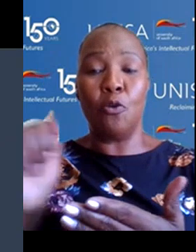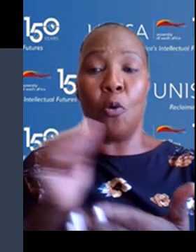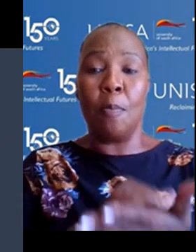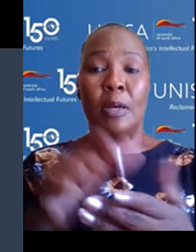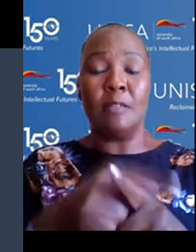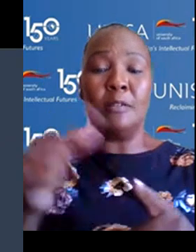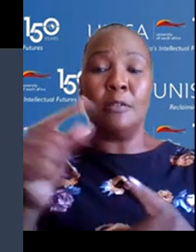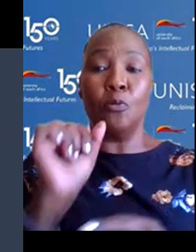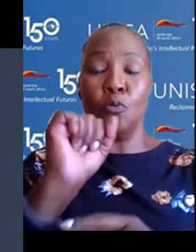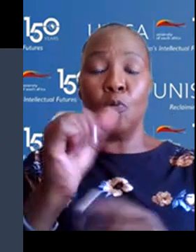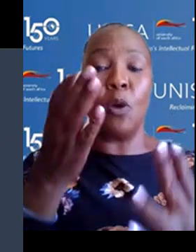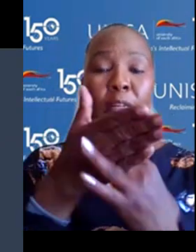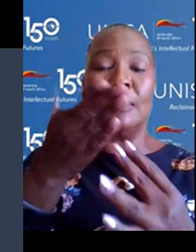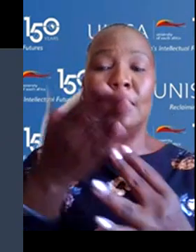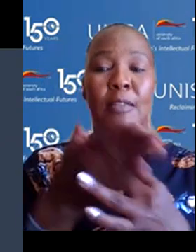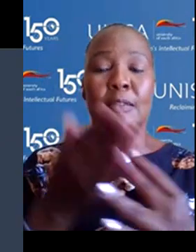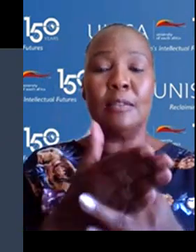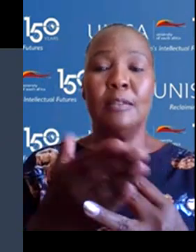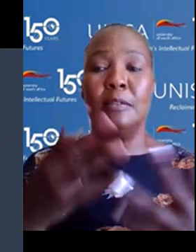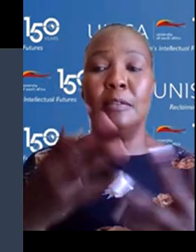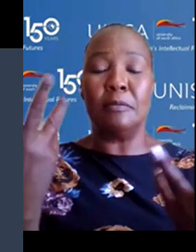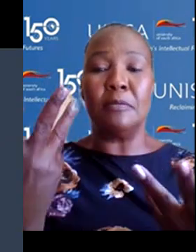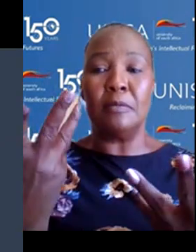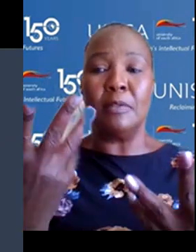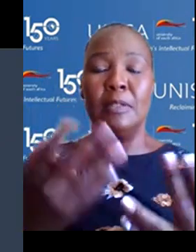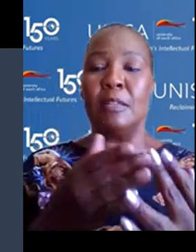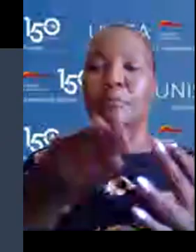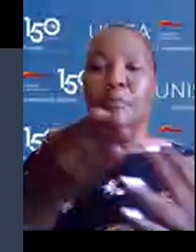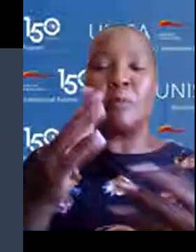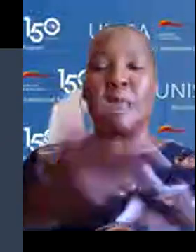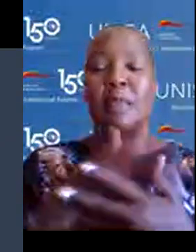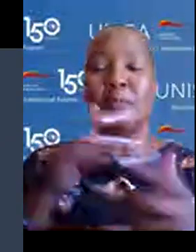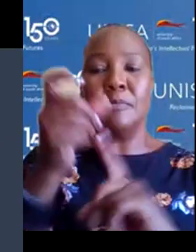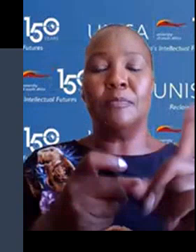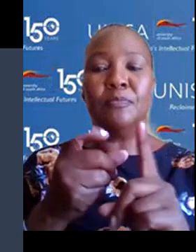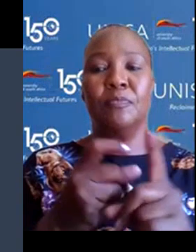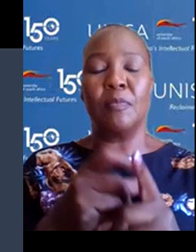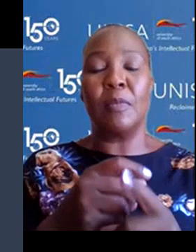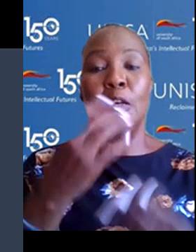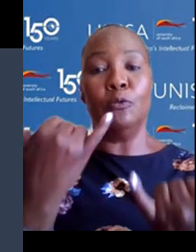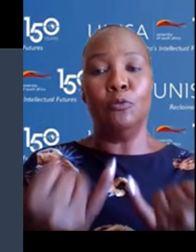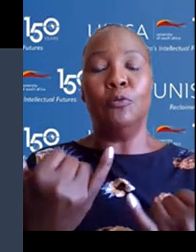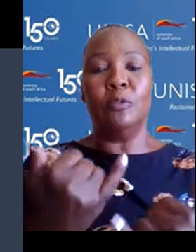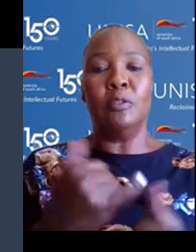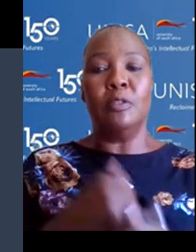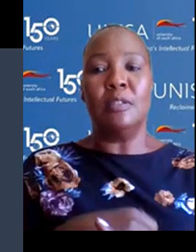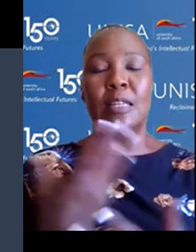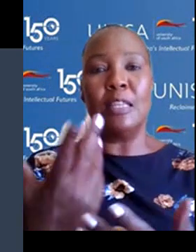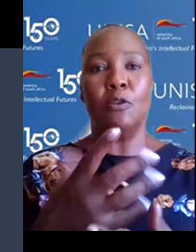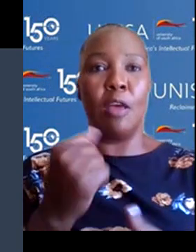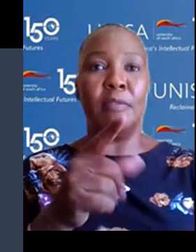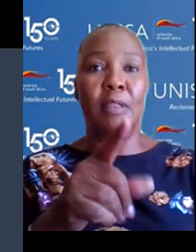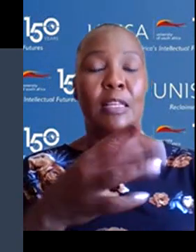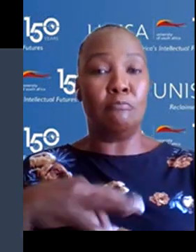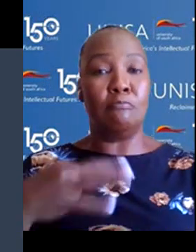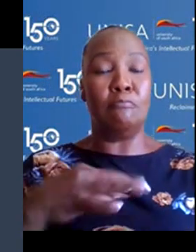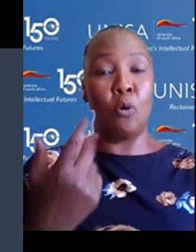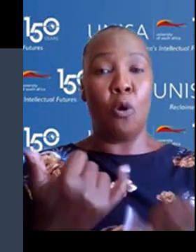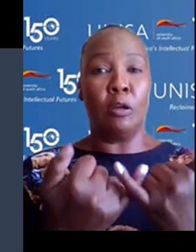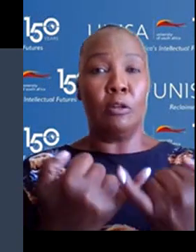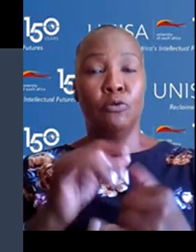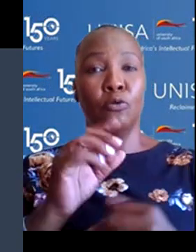is diminished very quickly. Because let's be honest, today you are dating this guy or girl, tomorrow you break up. Now the